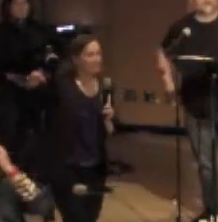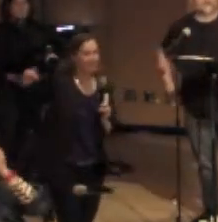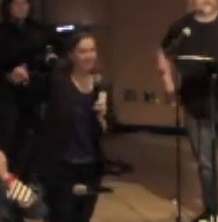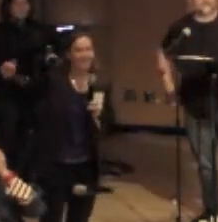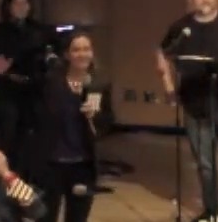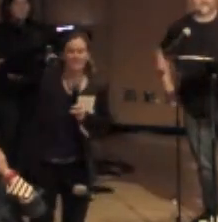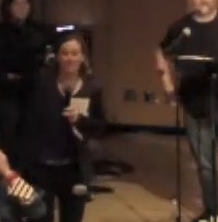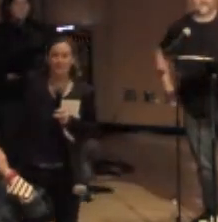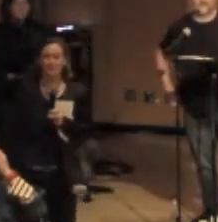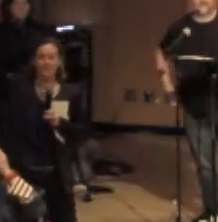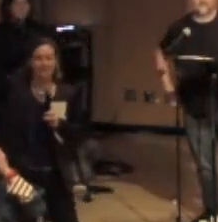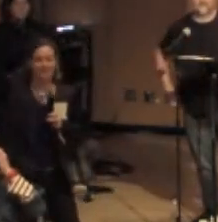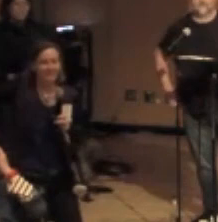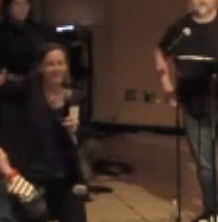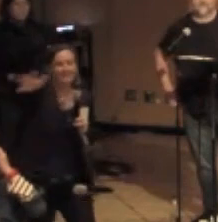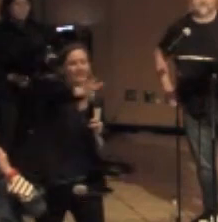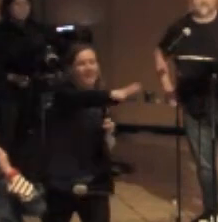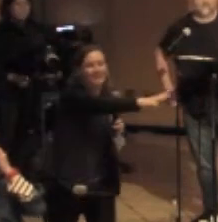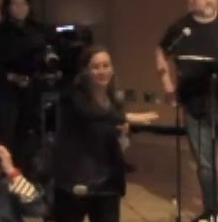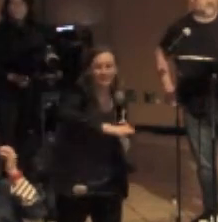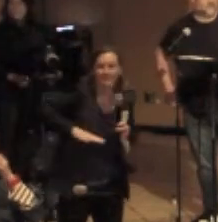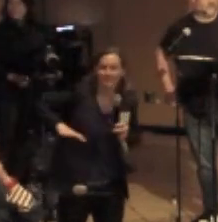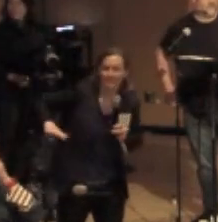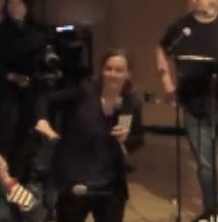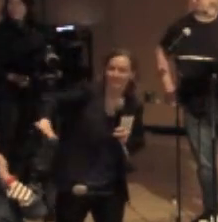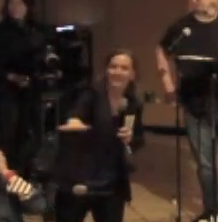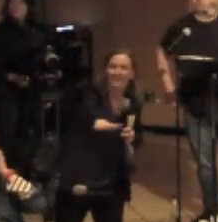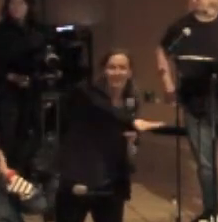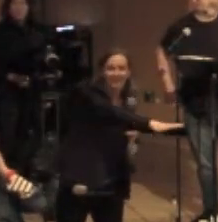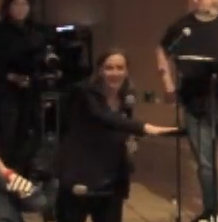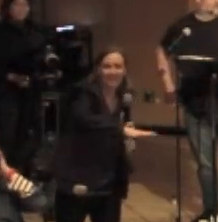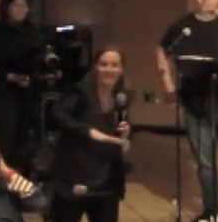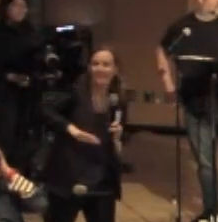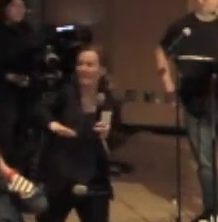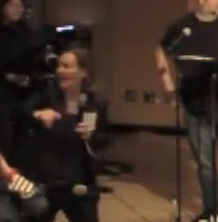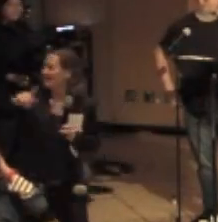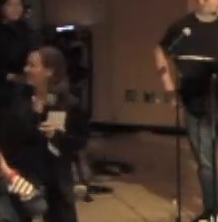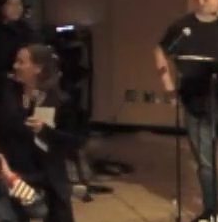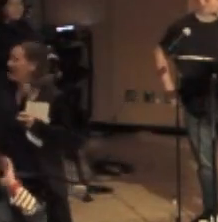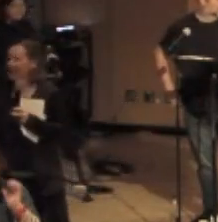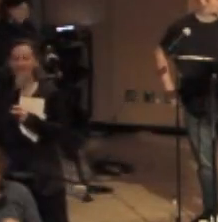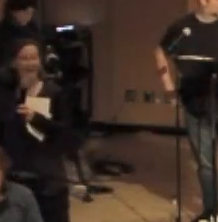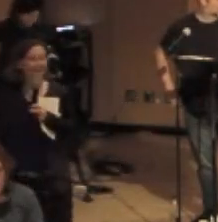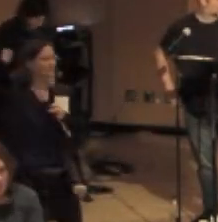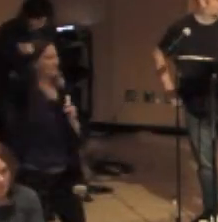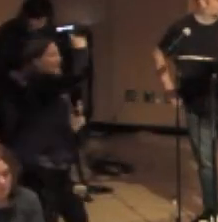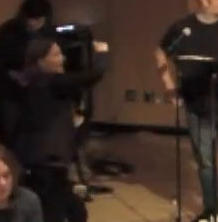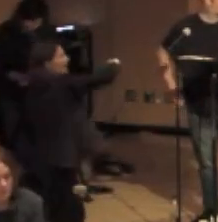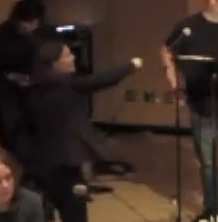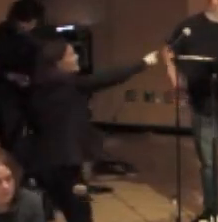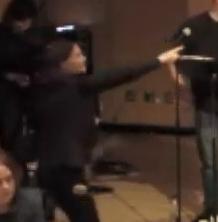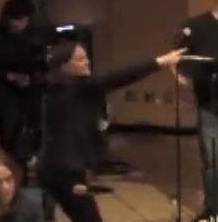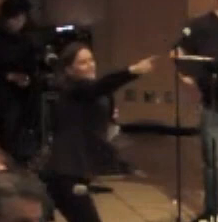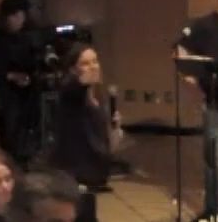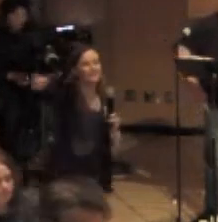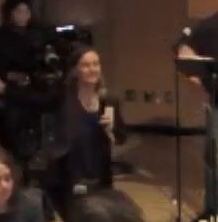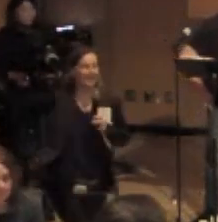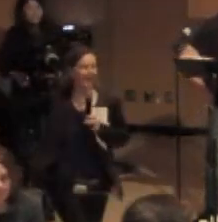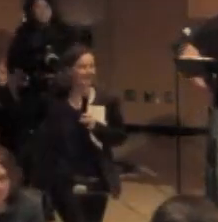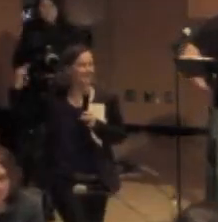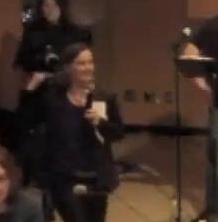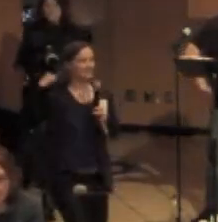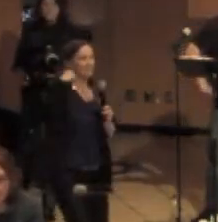in one right so this is the hospital area and then on the out outskirts